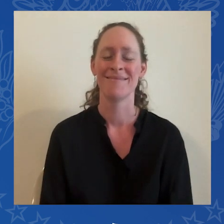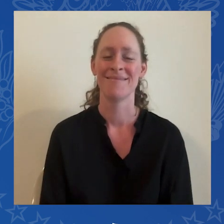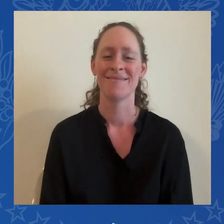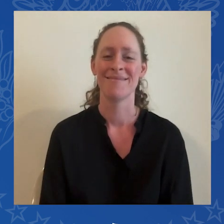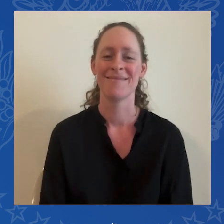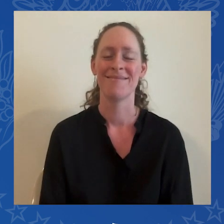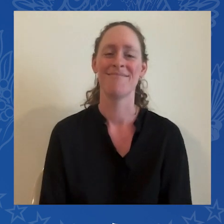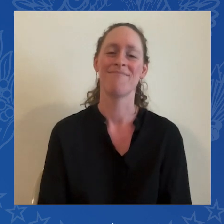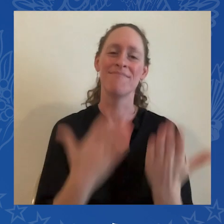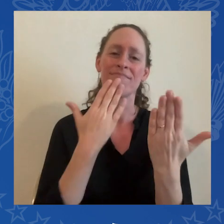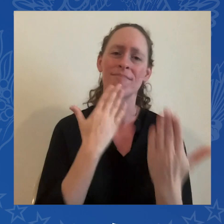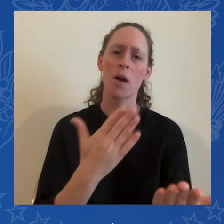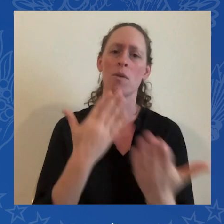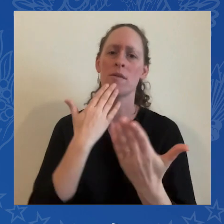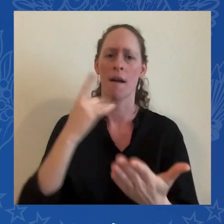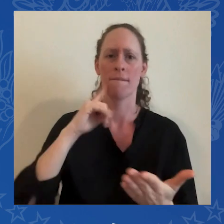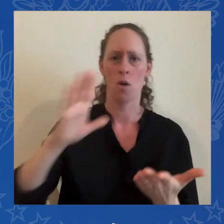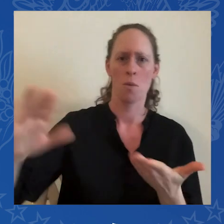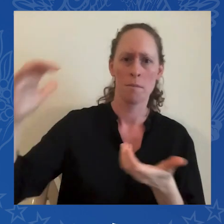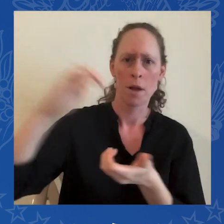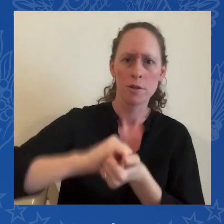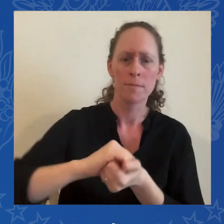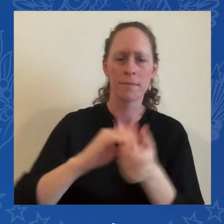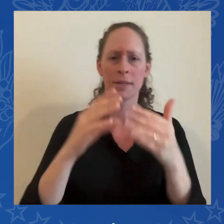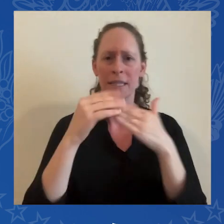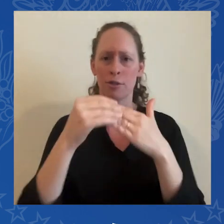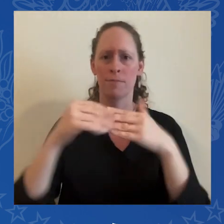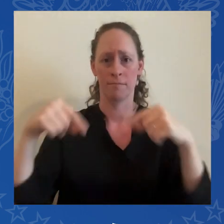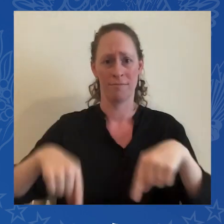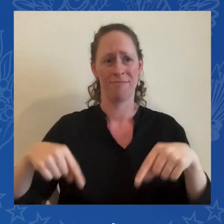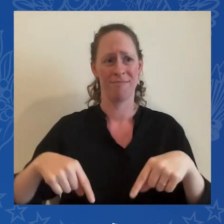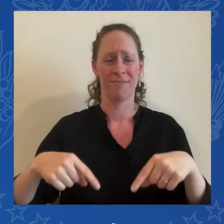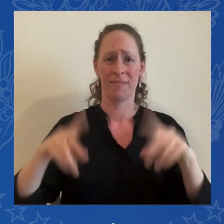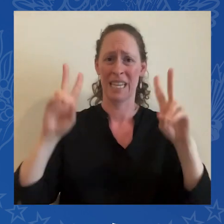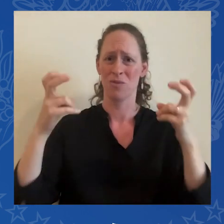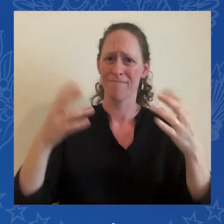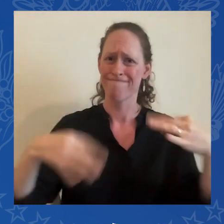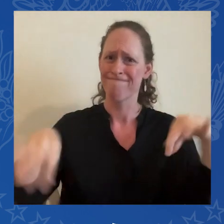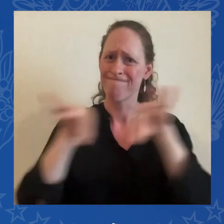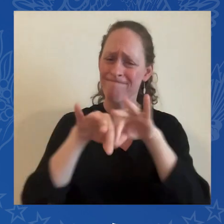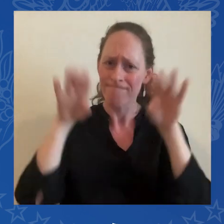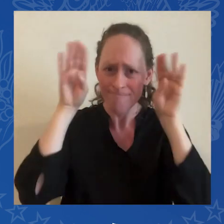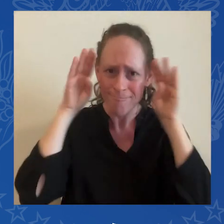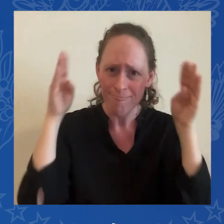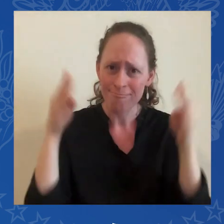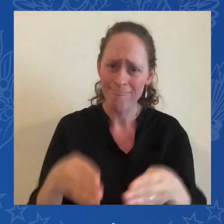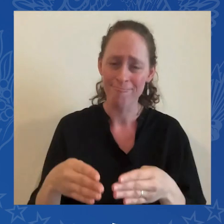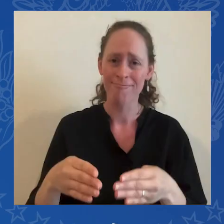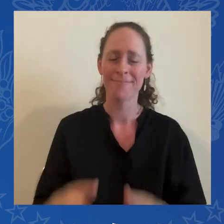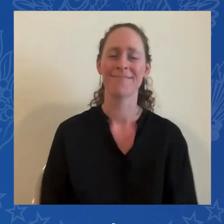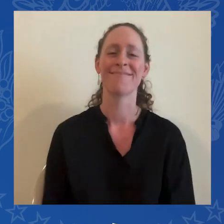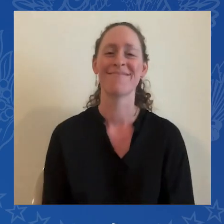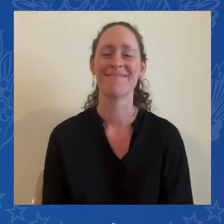for your partnership and leadership in this vital issue. And now I'm going to turn it back to the Prime Minister. Thank you.